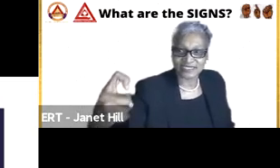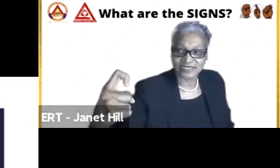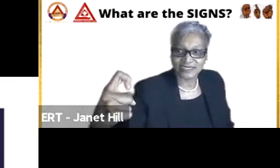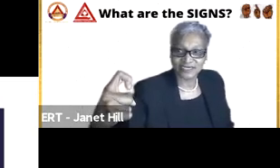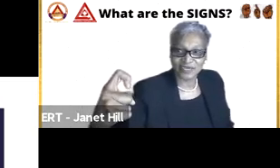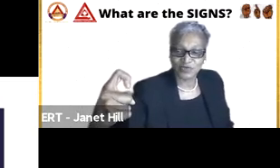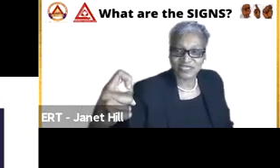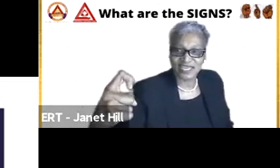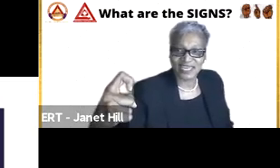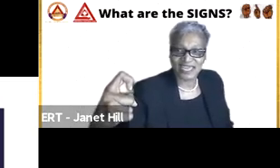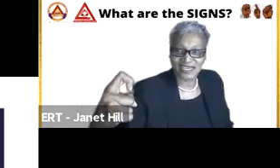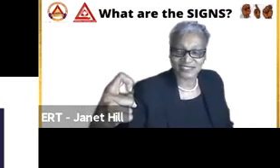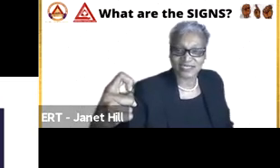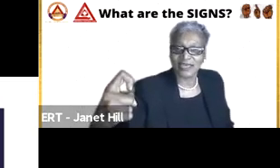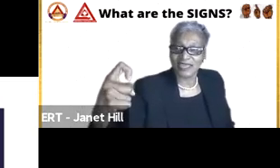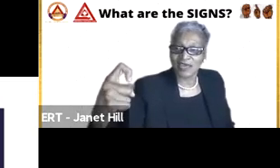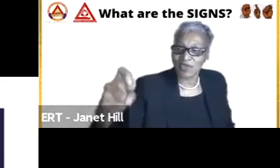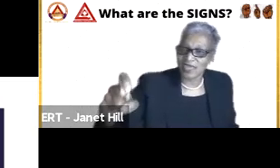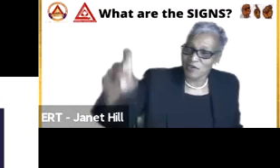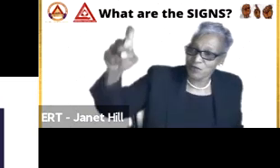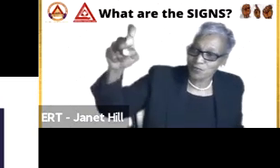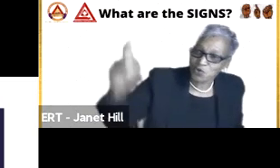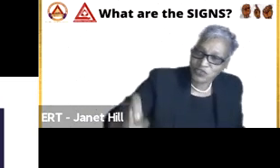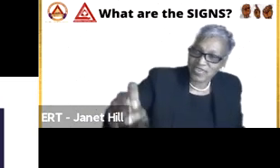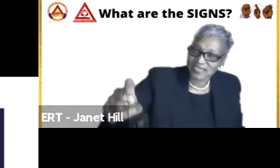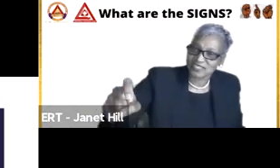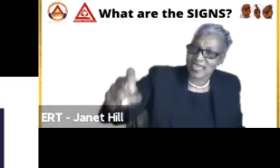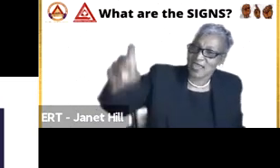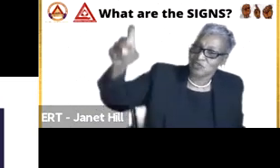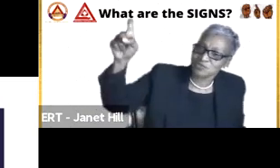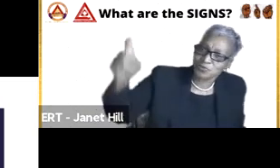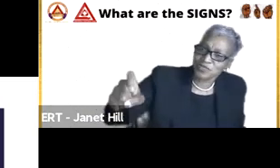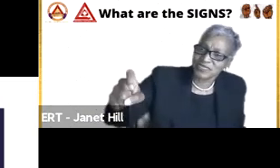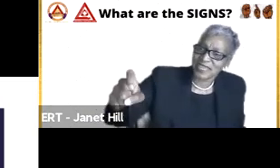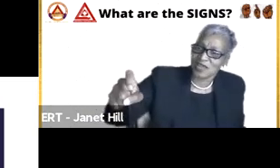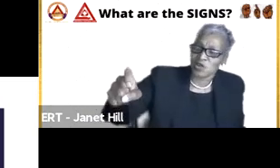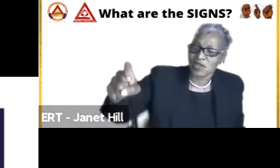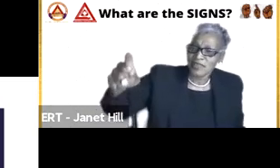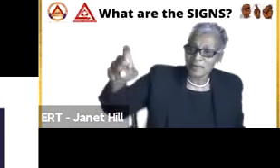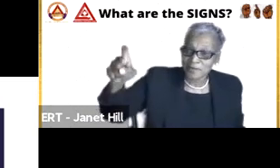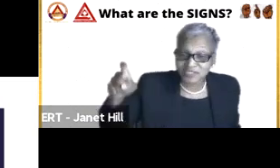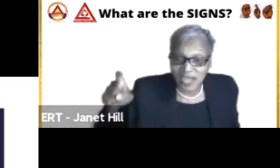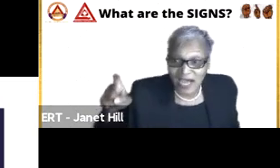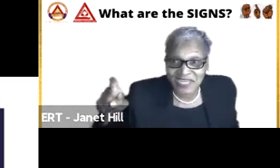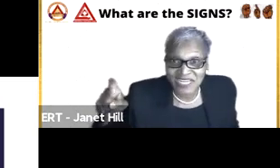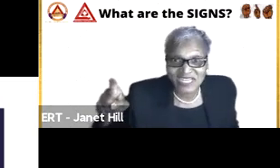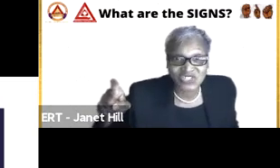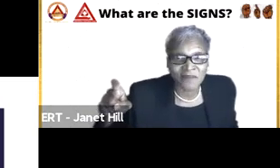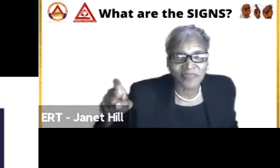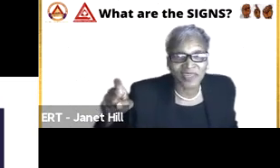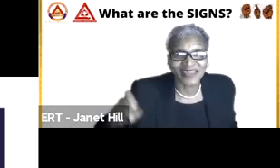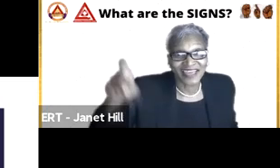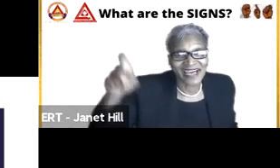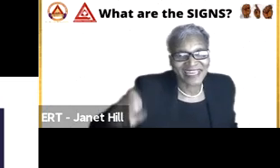X. Can we see that? X. Now, if you pull the X down, just pull it down, that means I